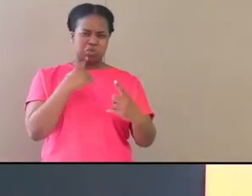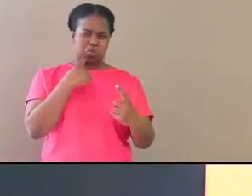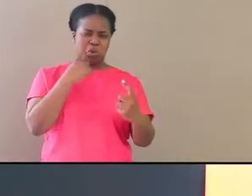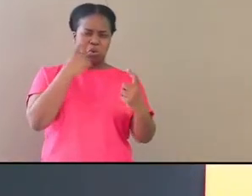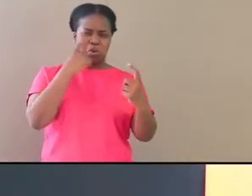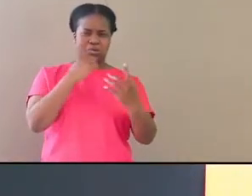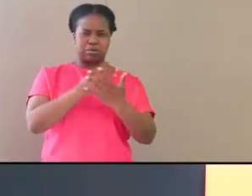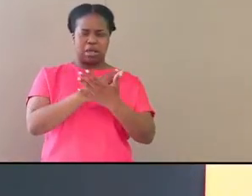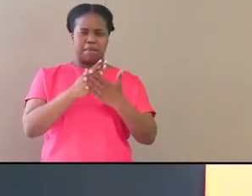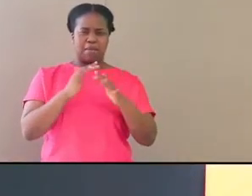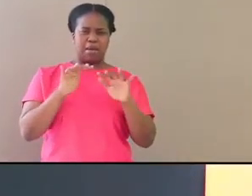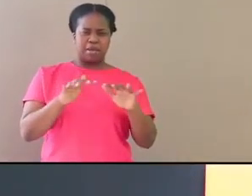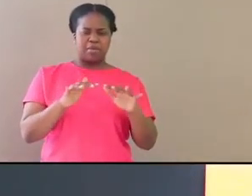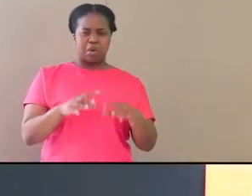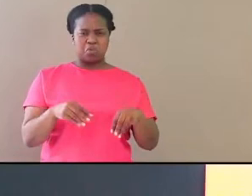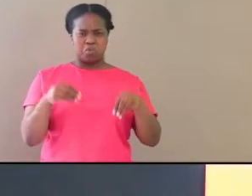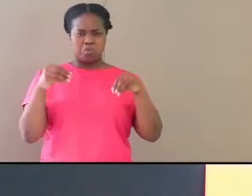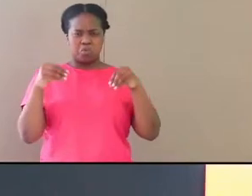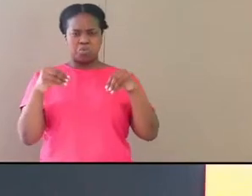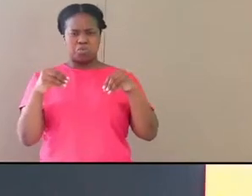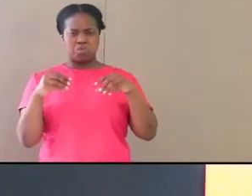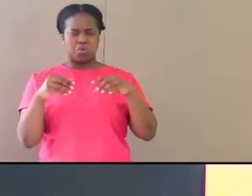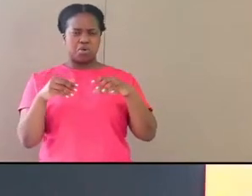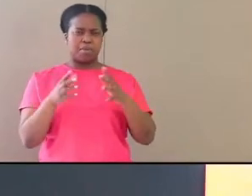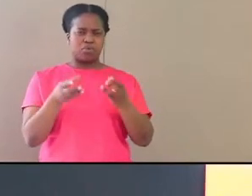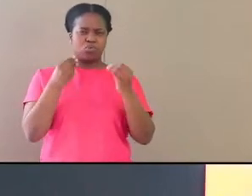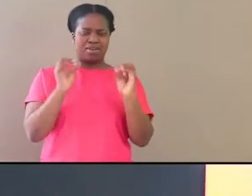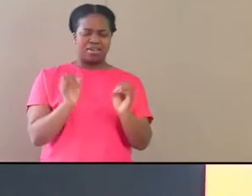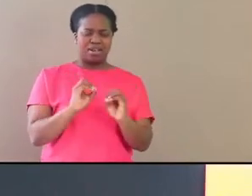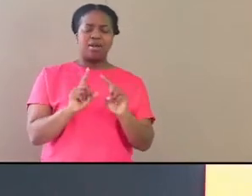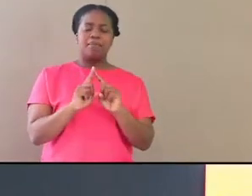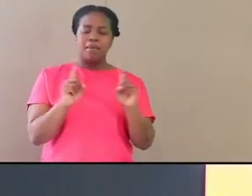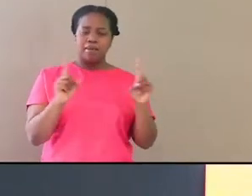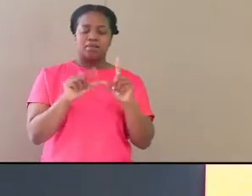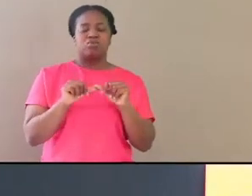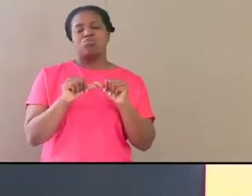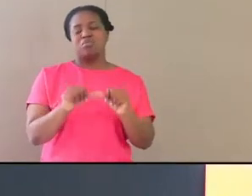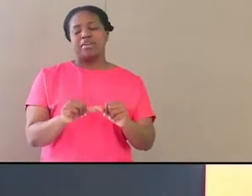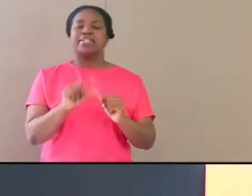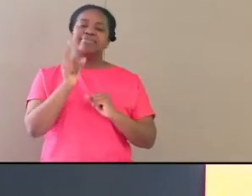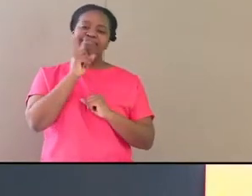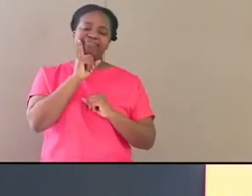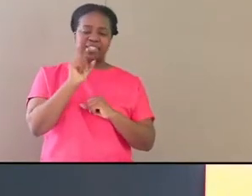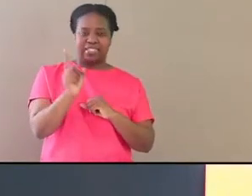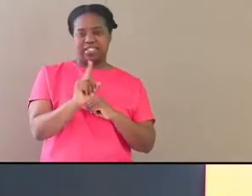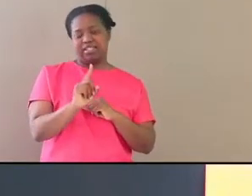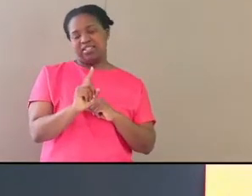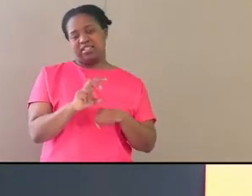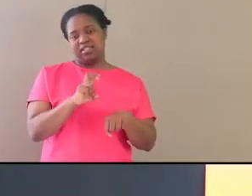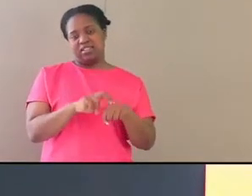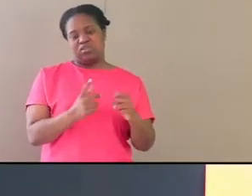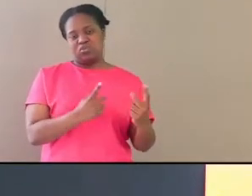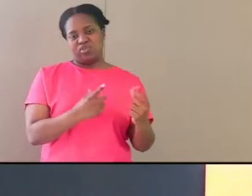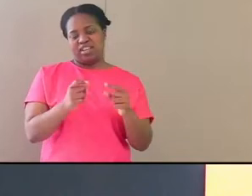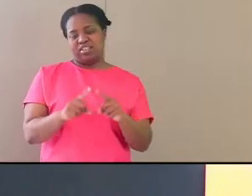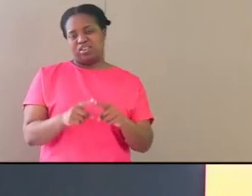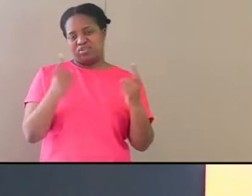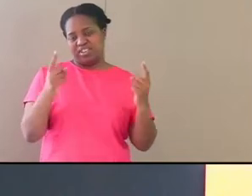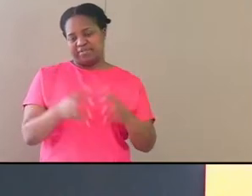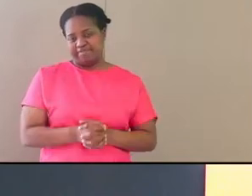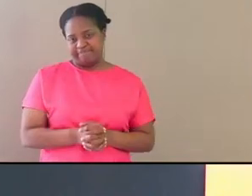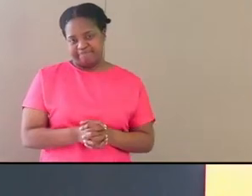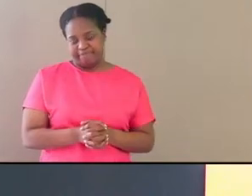of the people are actually sitting outside the net, but we continue to look at what it is that we need to do differently.